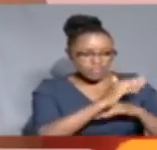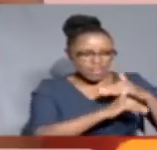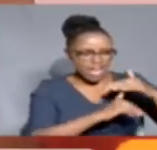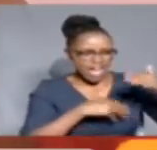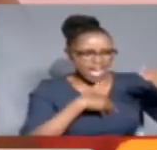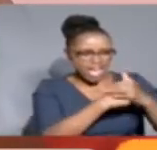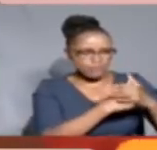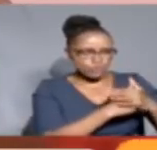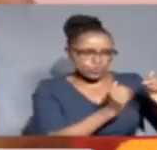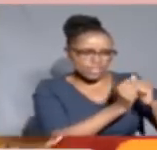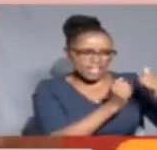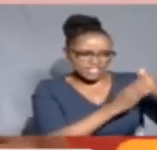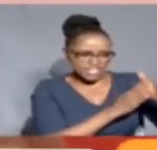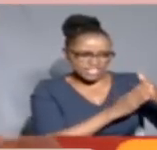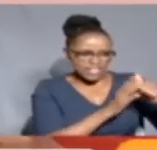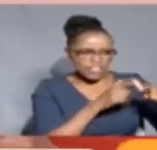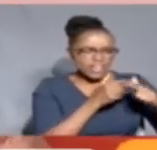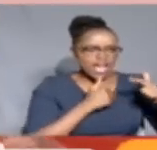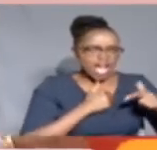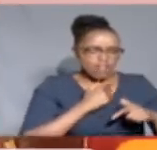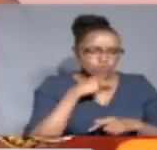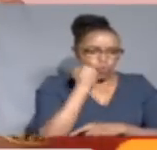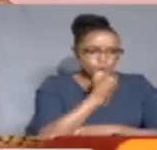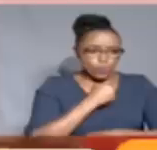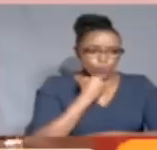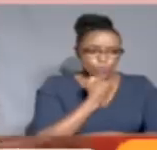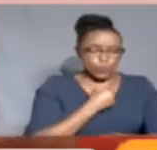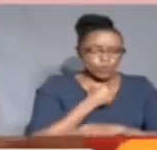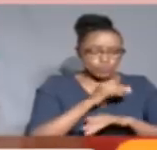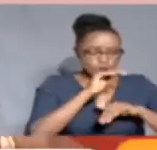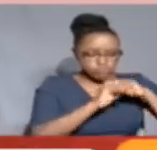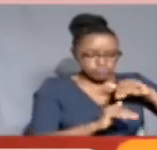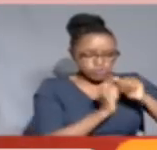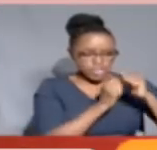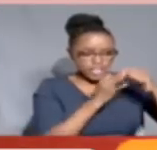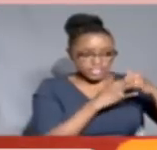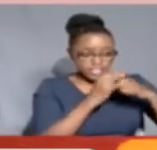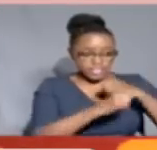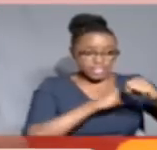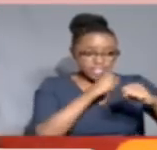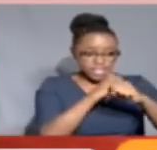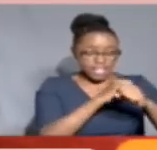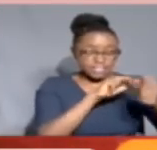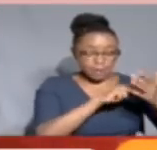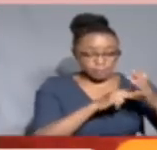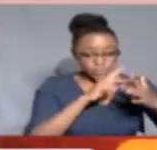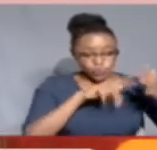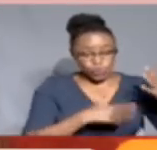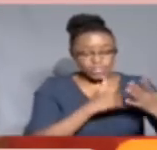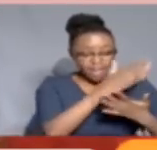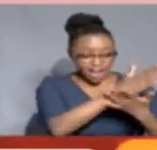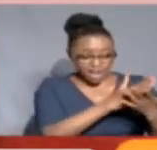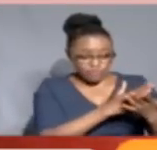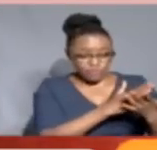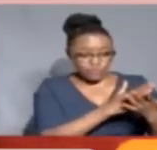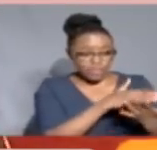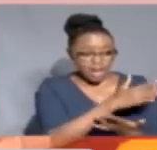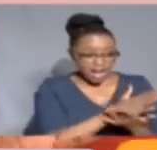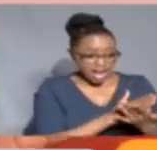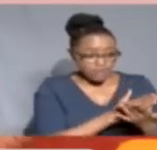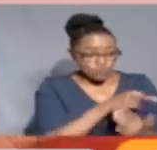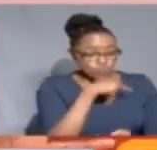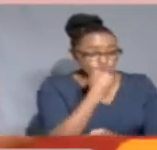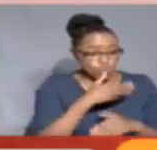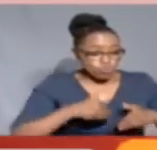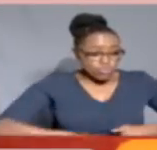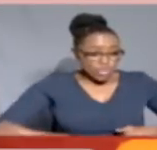around 19, then we have those ones who are below 18 years. So actually a half of them are actually the